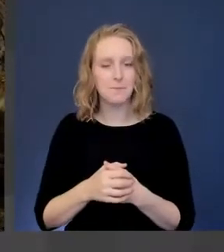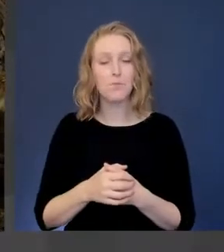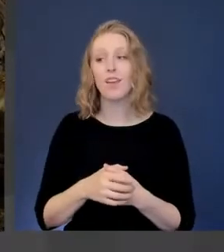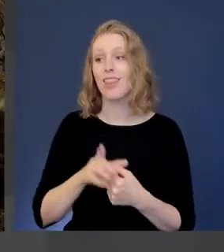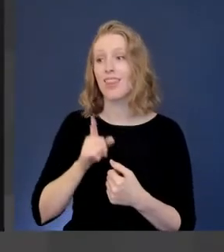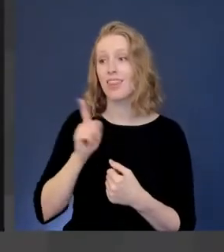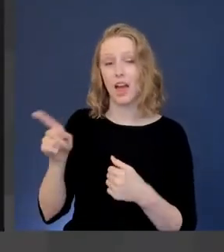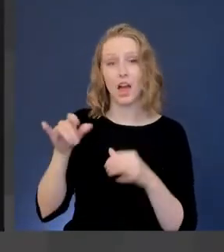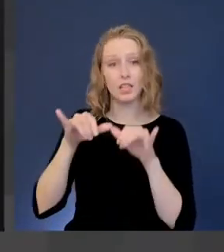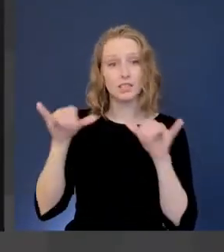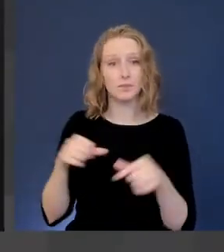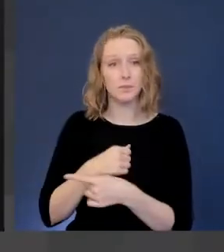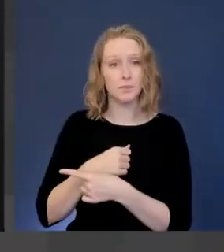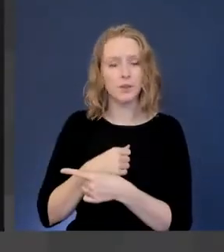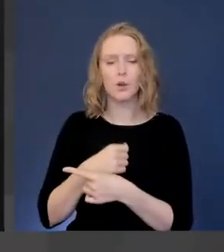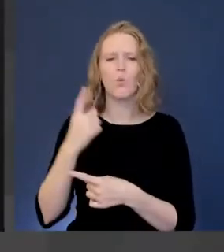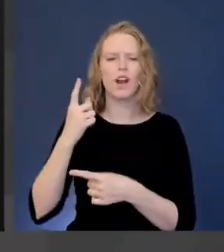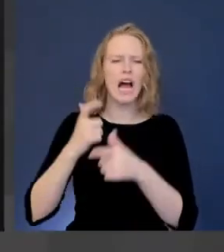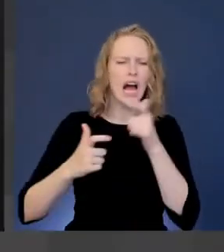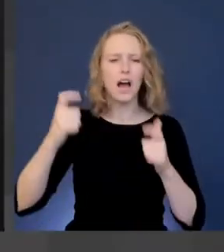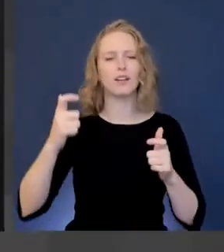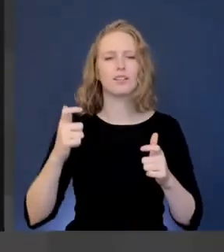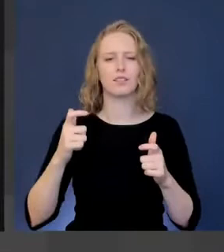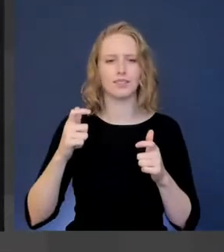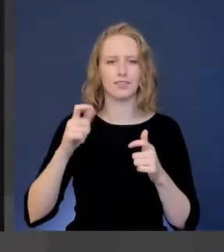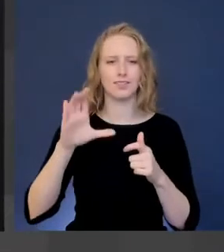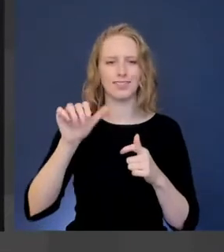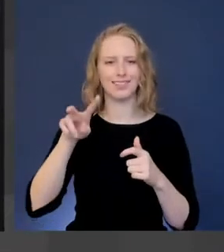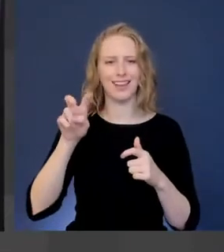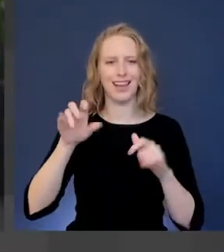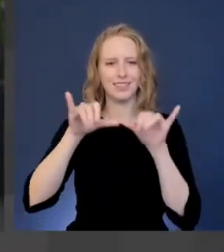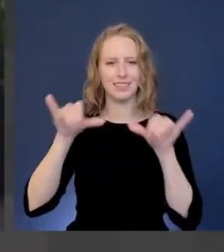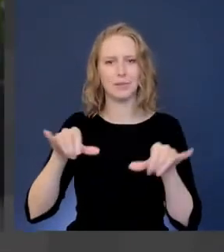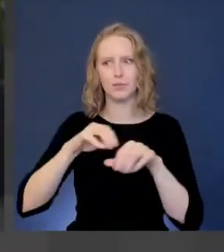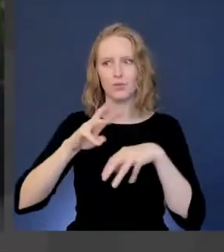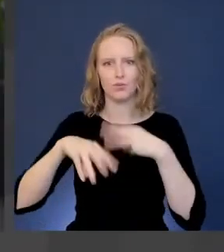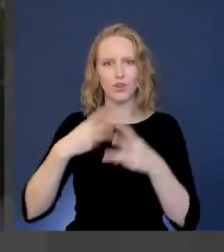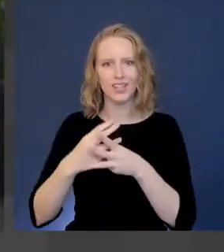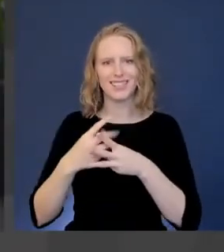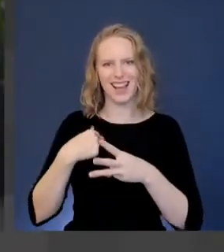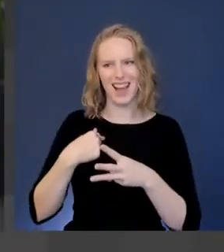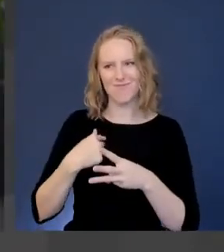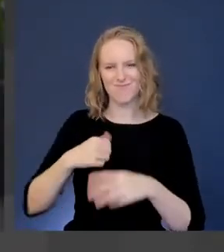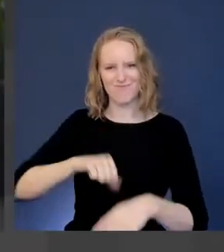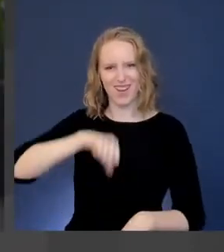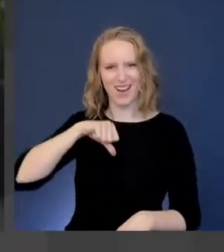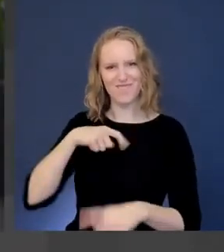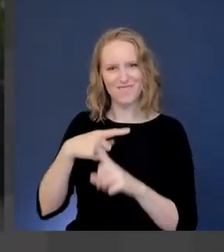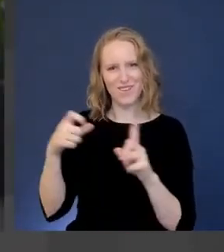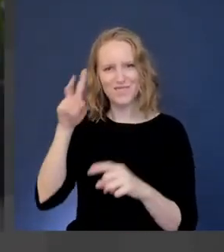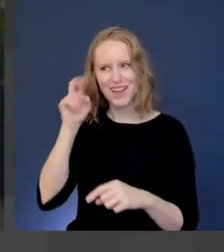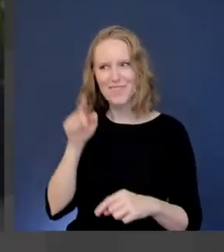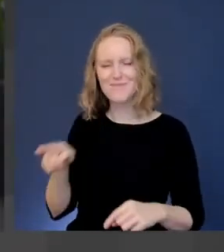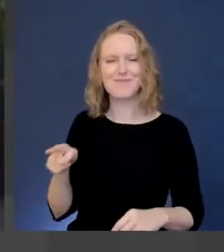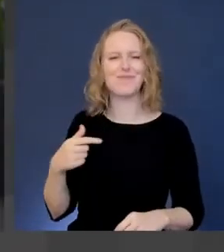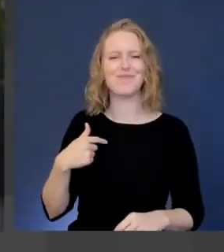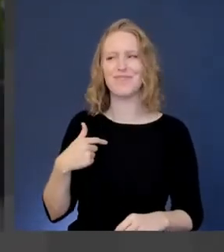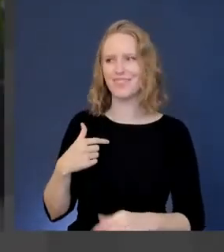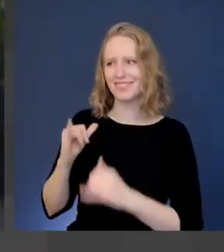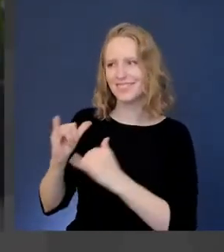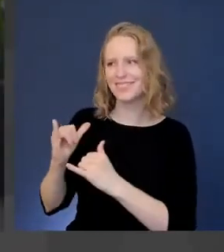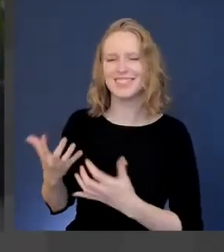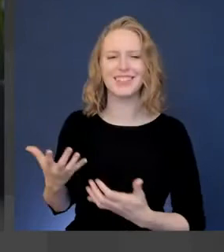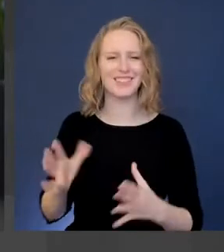world. And I feel so proud of it because I came from Vietnam, and we get to use these